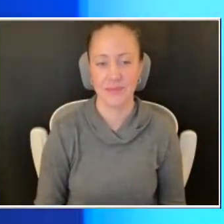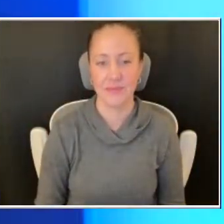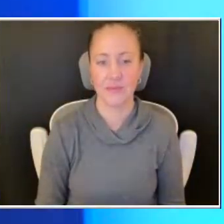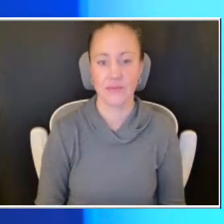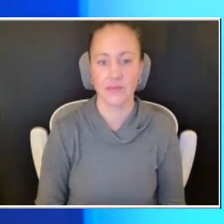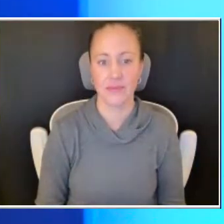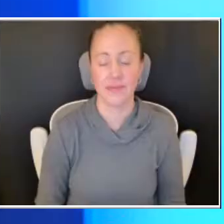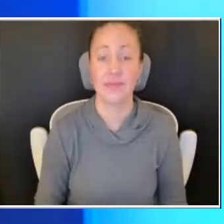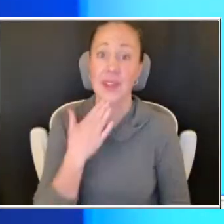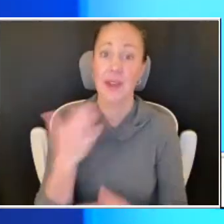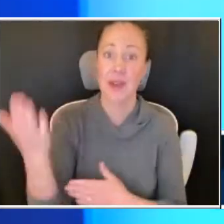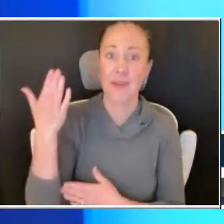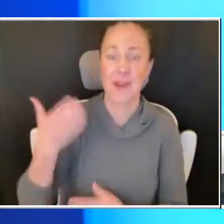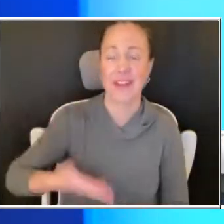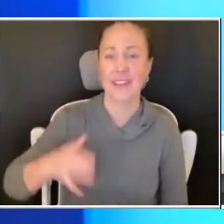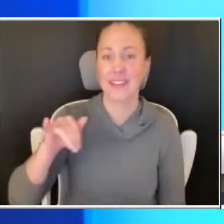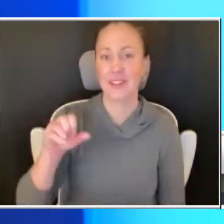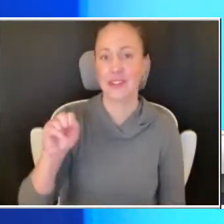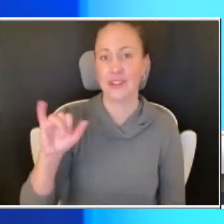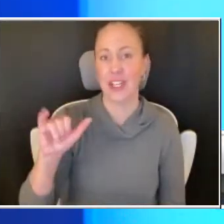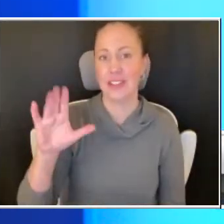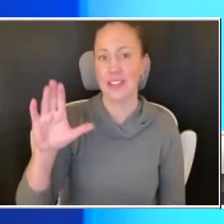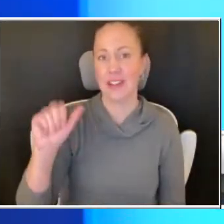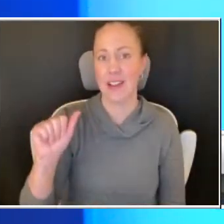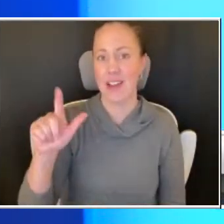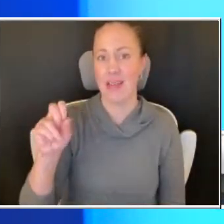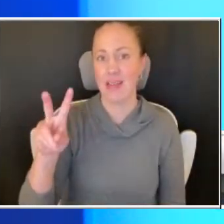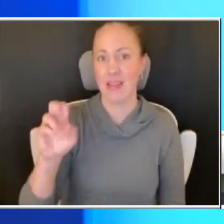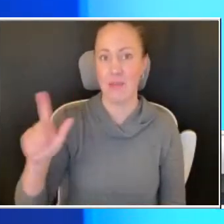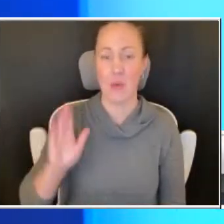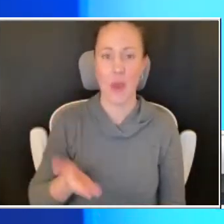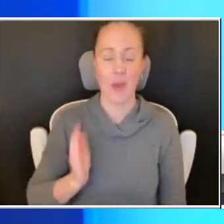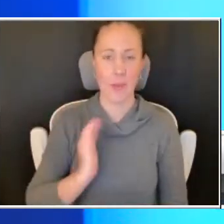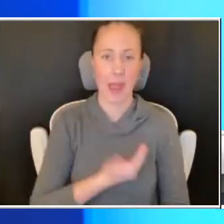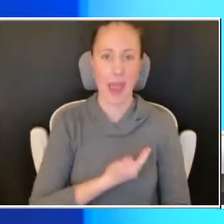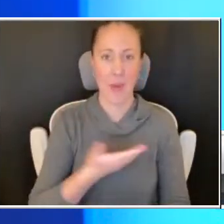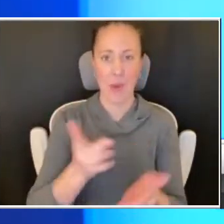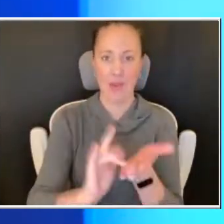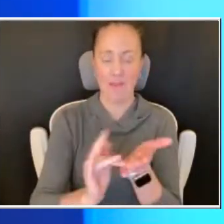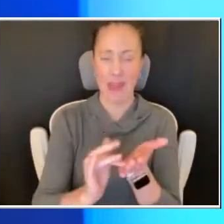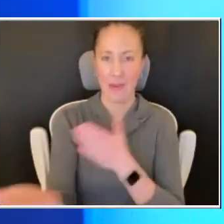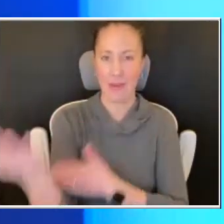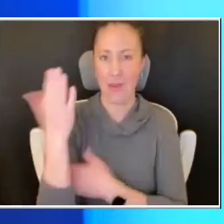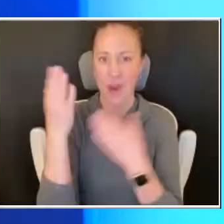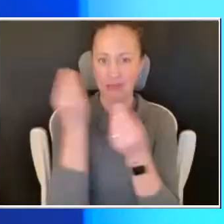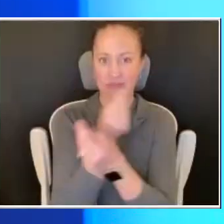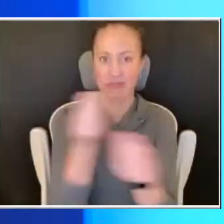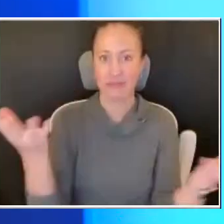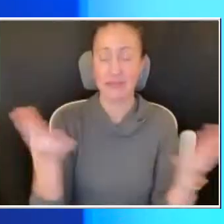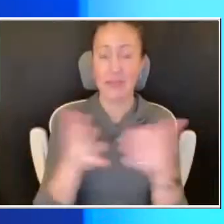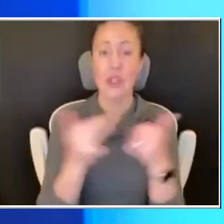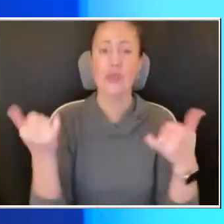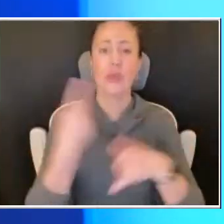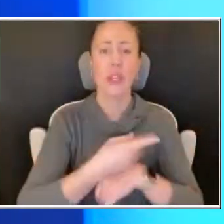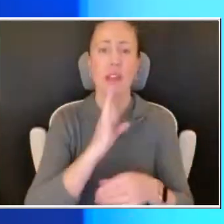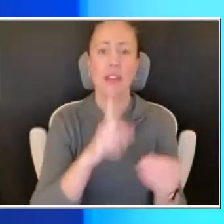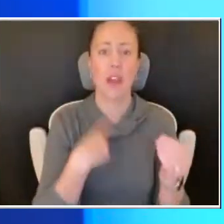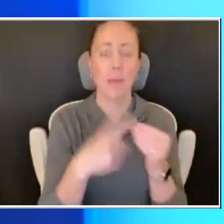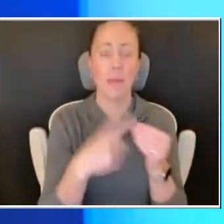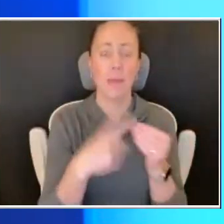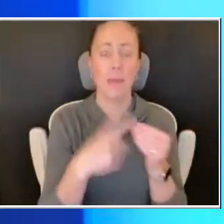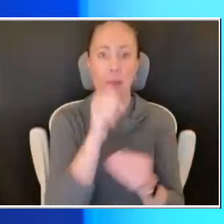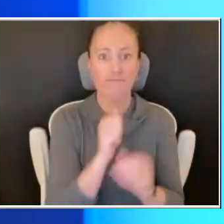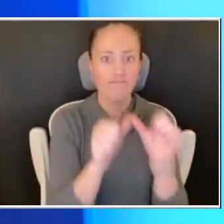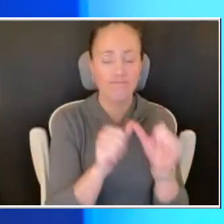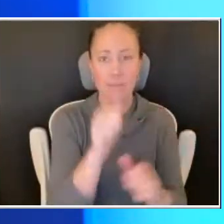Good morning, I'm Jessica Lovell and welcome to the Morning Medical Update. Today we are talking about resilience, patience, and listening to your